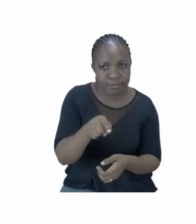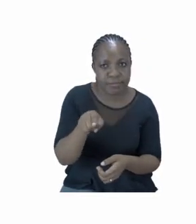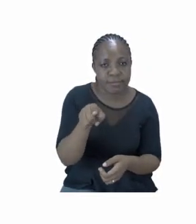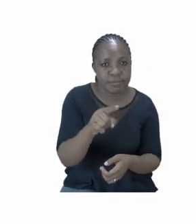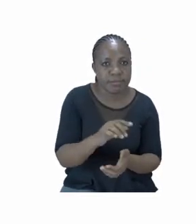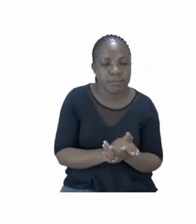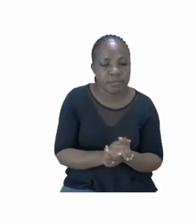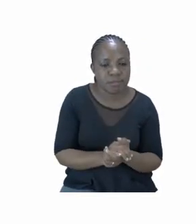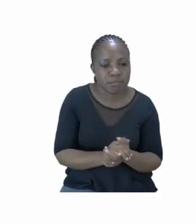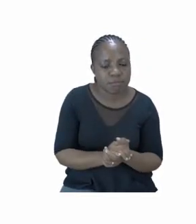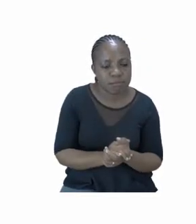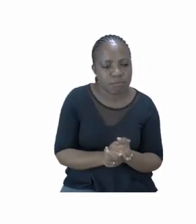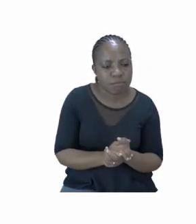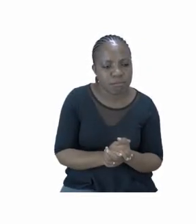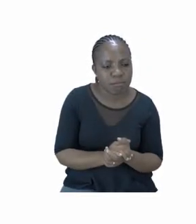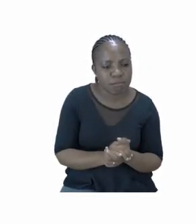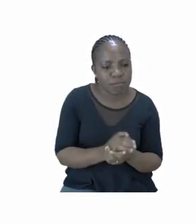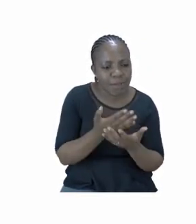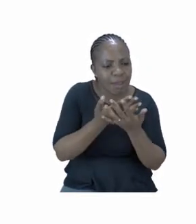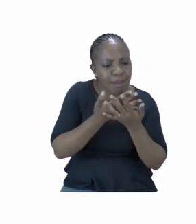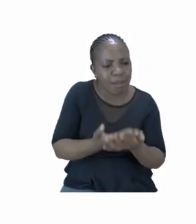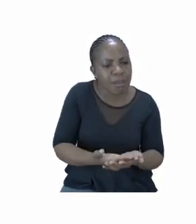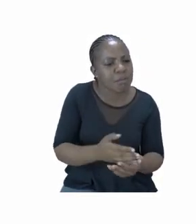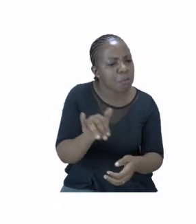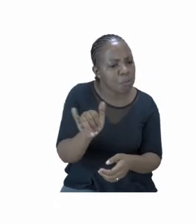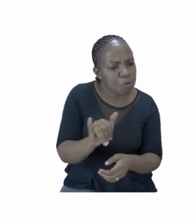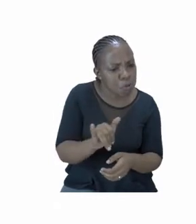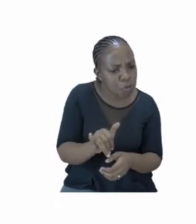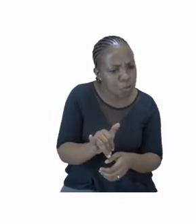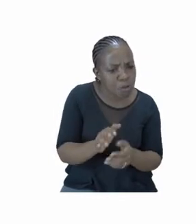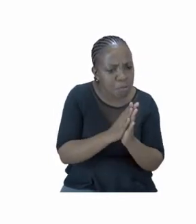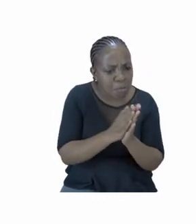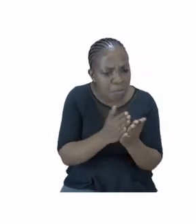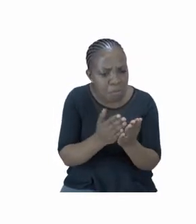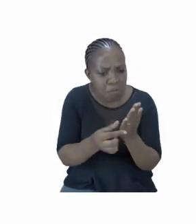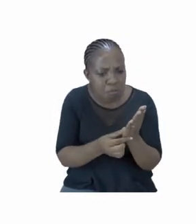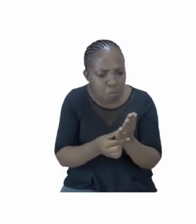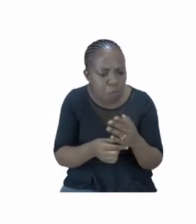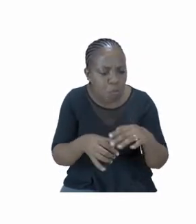it the books or is it the ladybug?